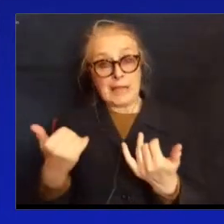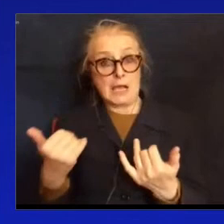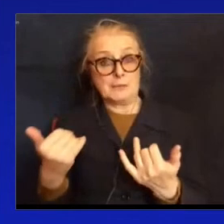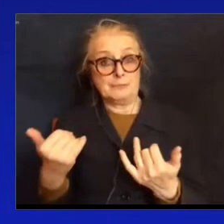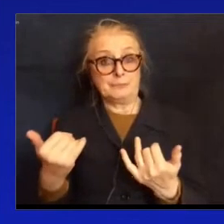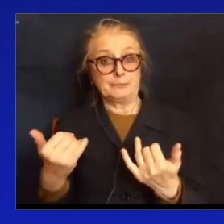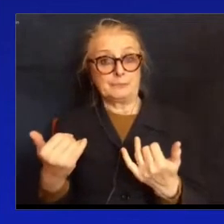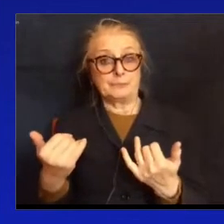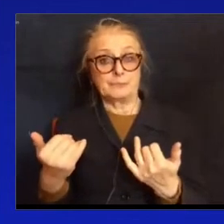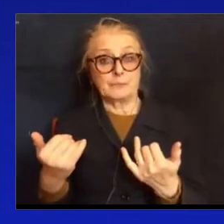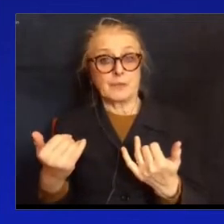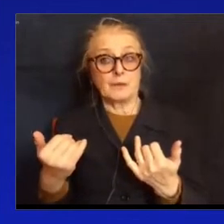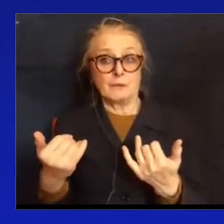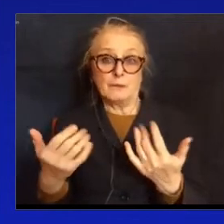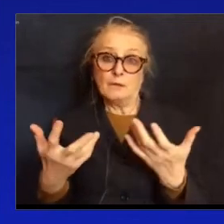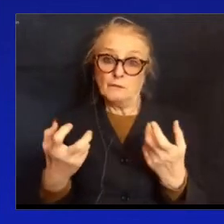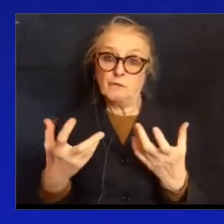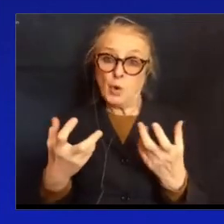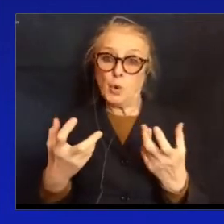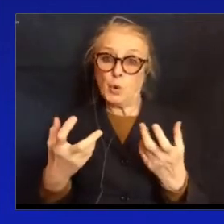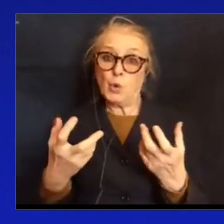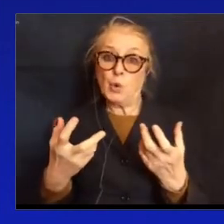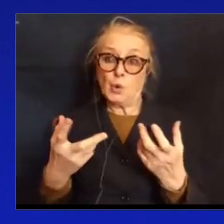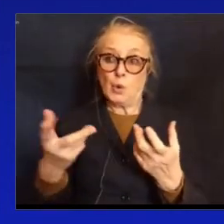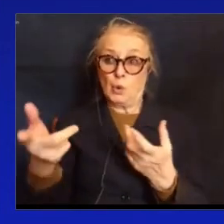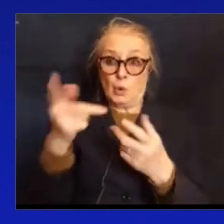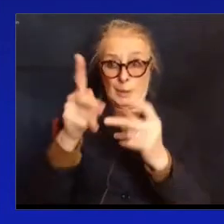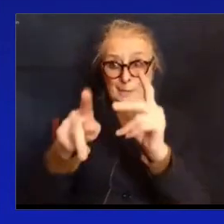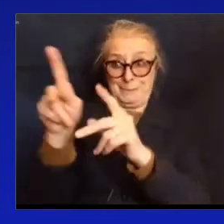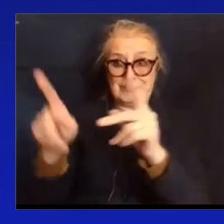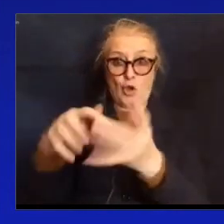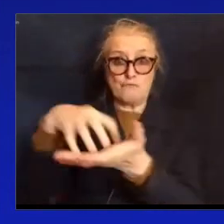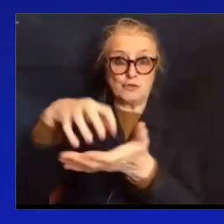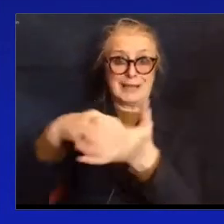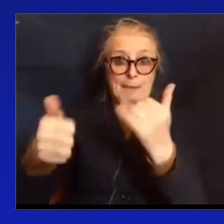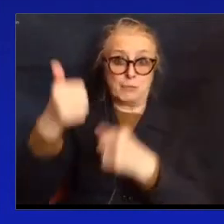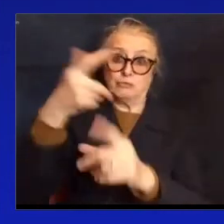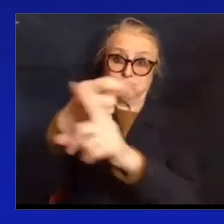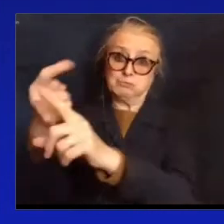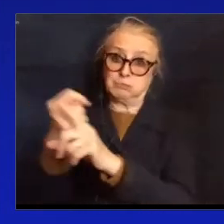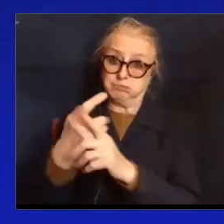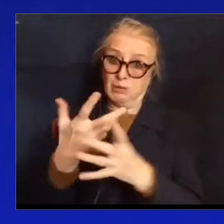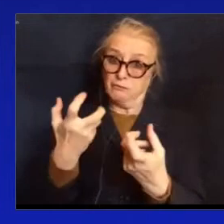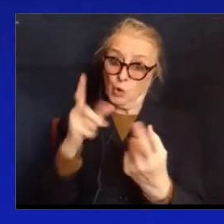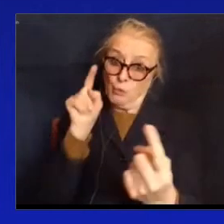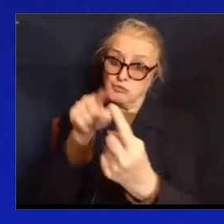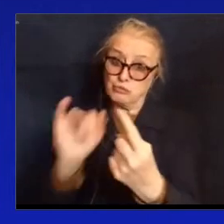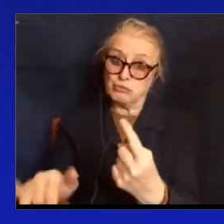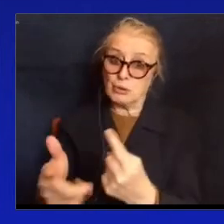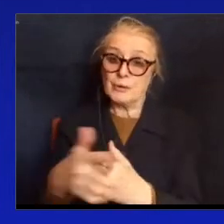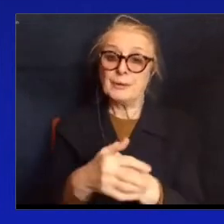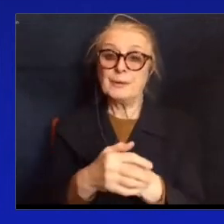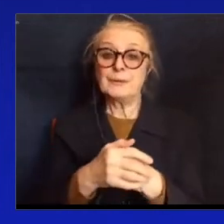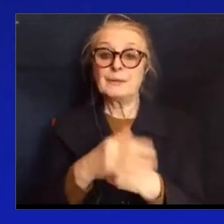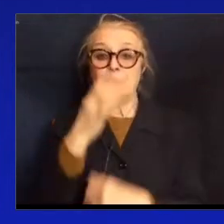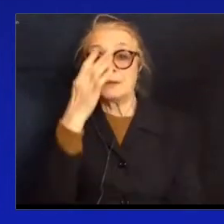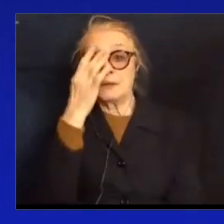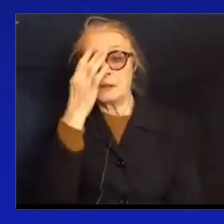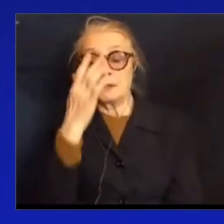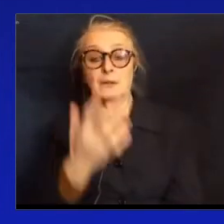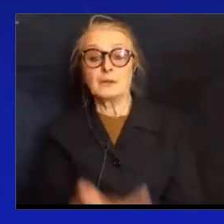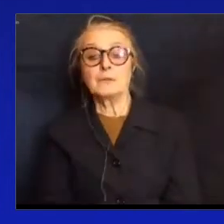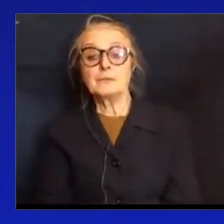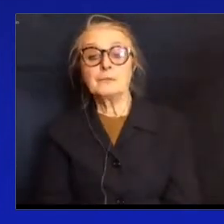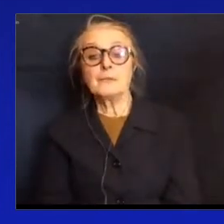Etches, I'm sure my Radio-Canada colleagues and other colleagues would like that answer in French too, if you don't mind. Thanks. Donc essentiellement, le vaccin